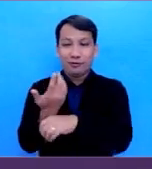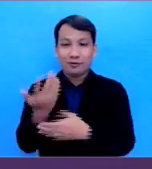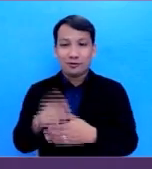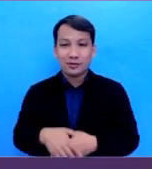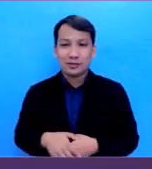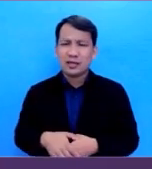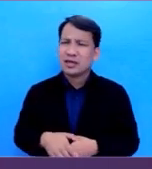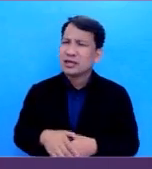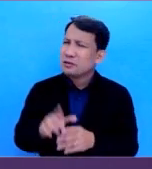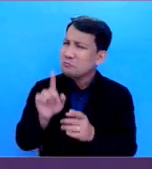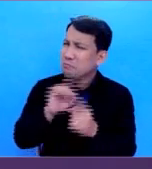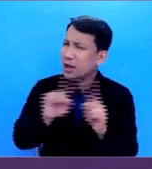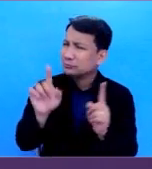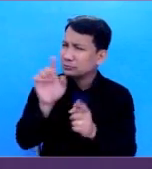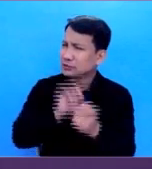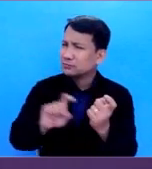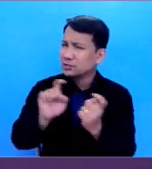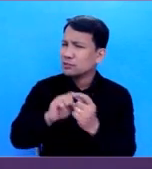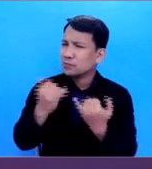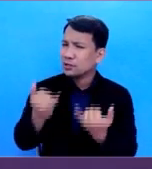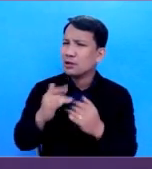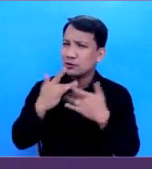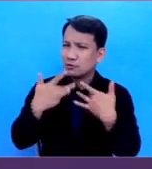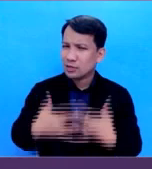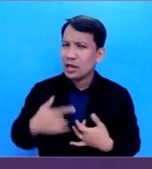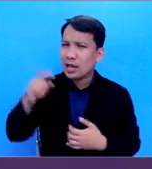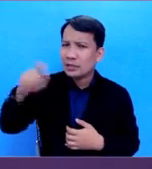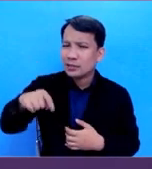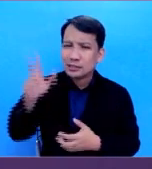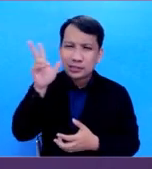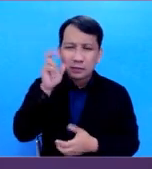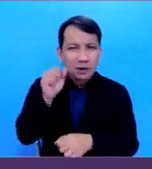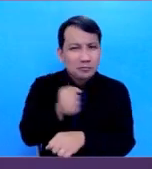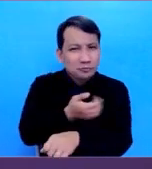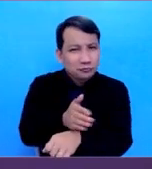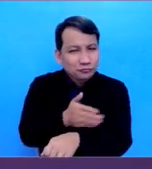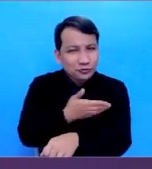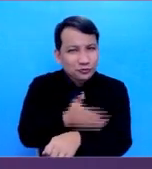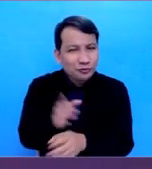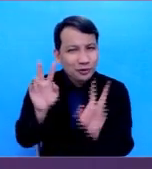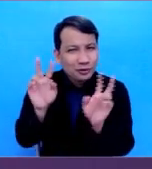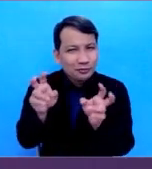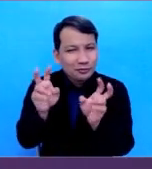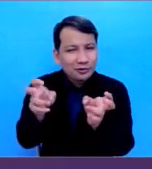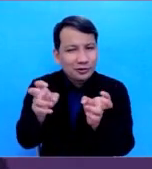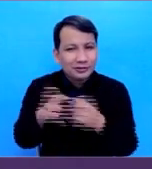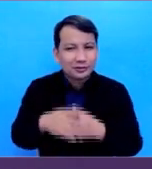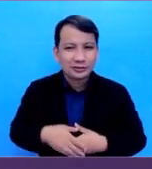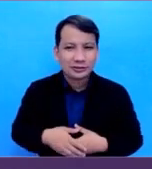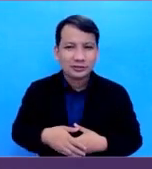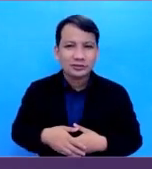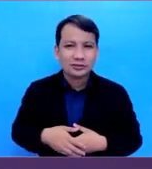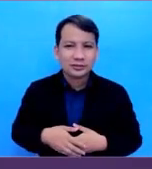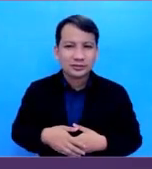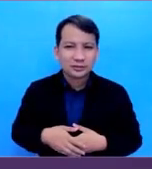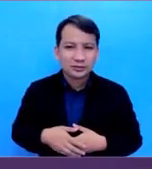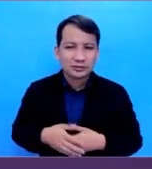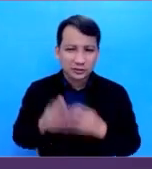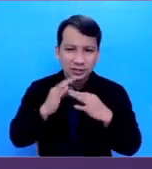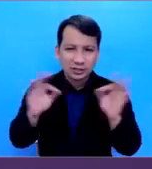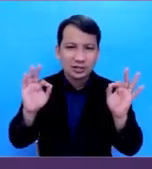specific emergency was that you desperately needed to hear a song with a catchy hook and an intensely cathartic bridge